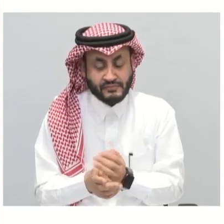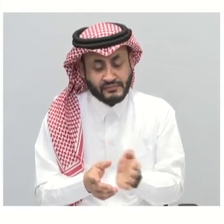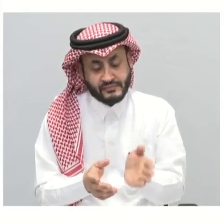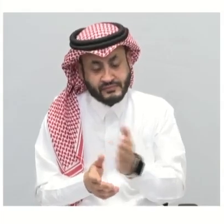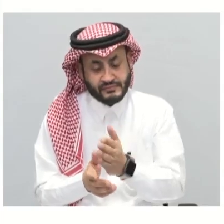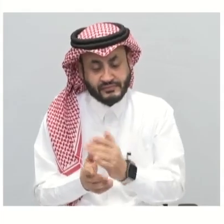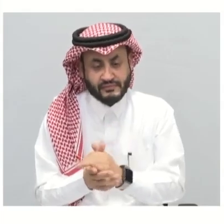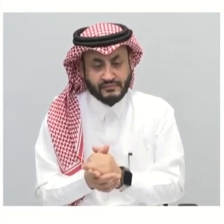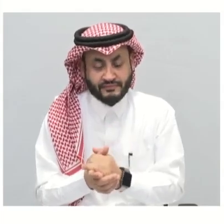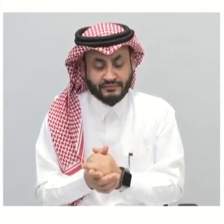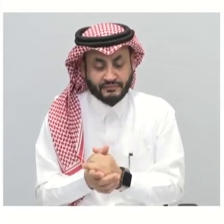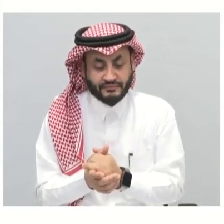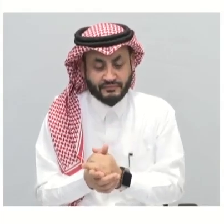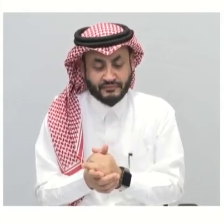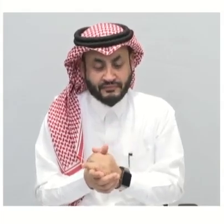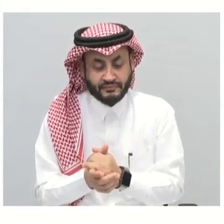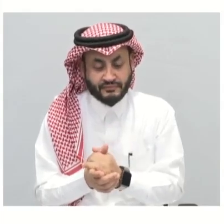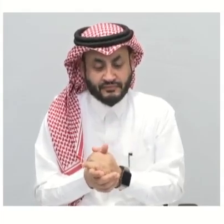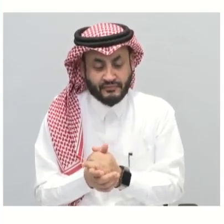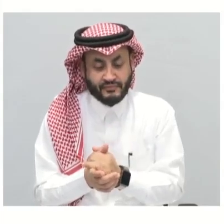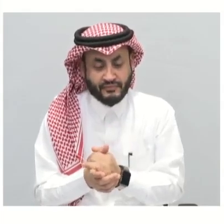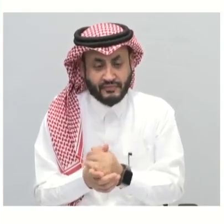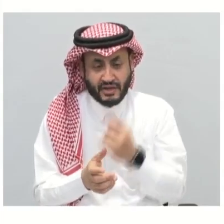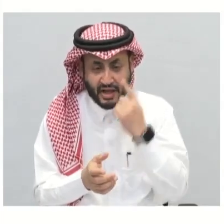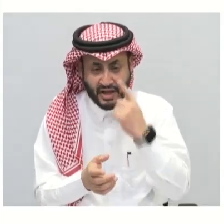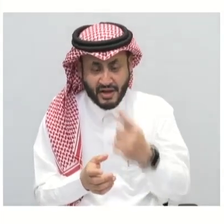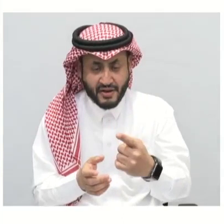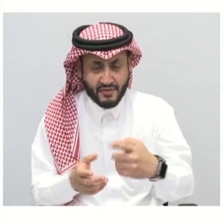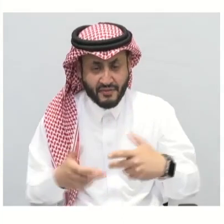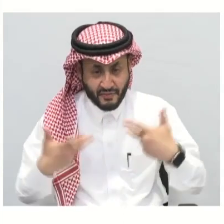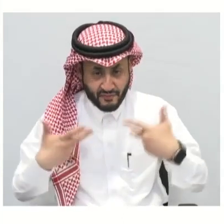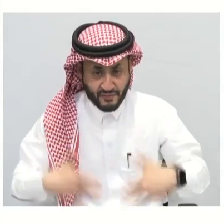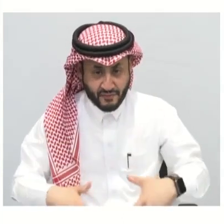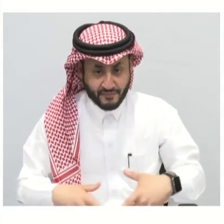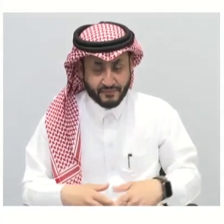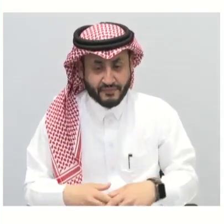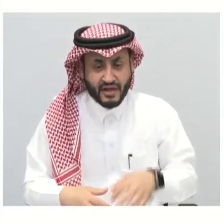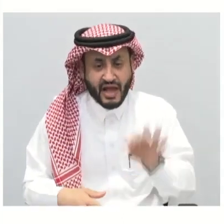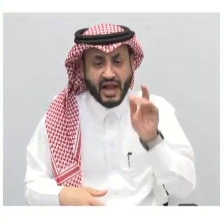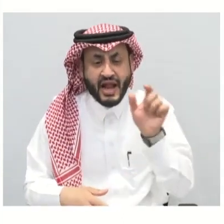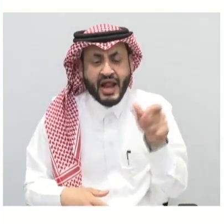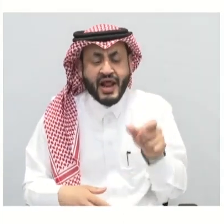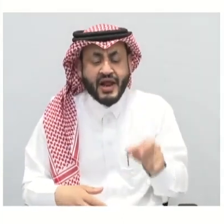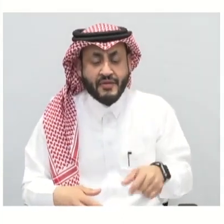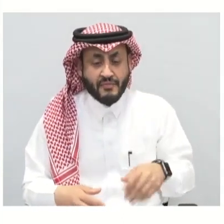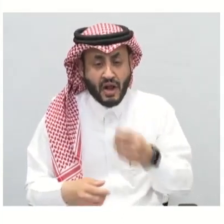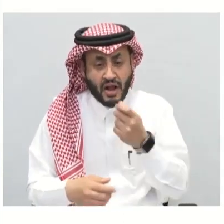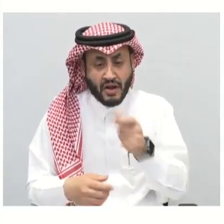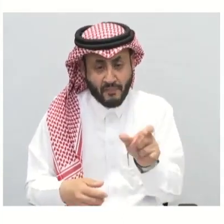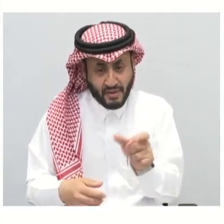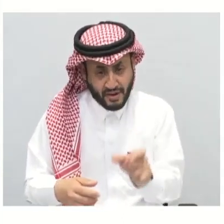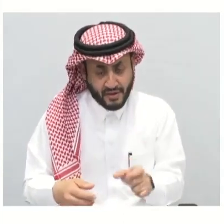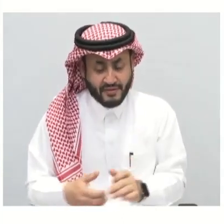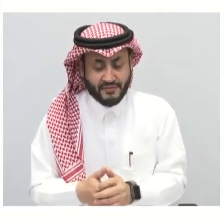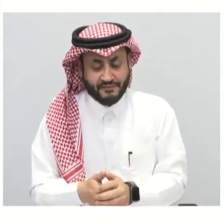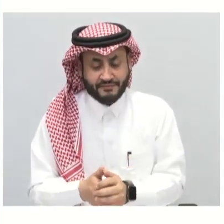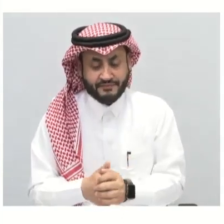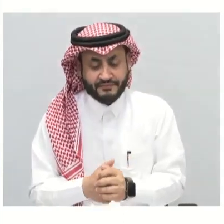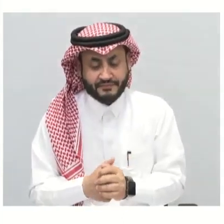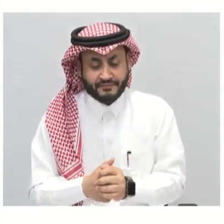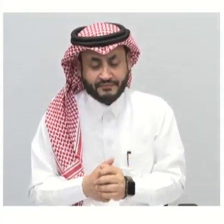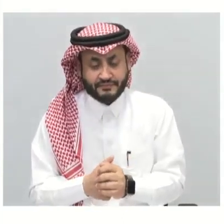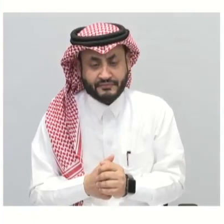we have other example, like for example this one, he is wearing an expensive Italian. Expensive, this is the opinion, and Italian, this